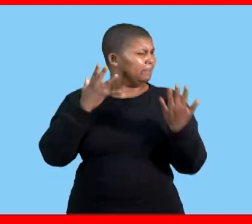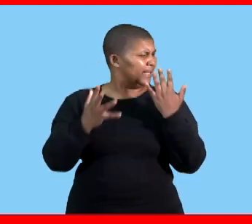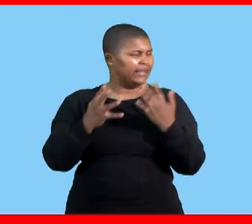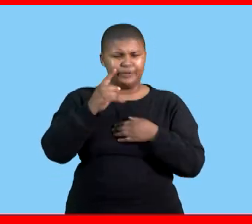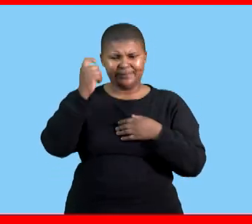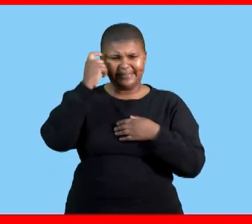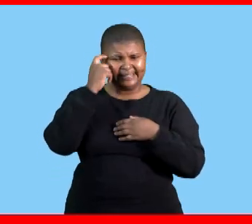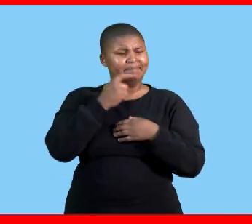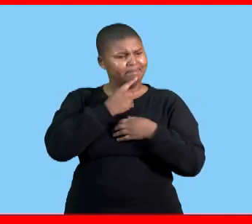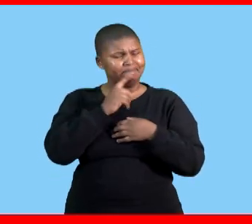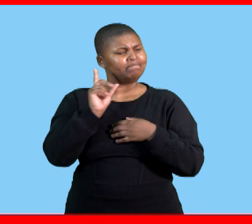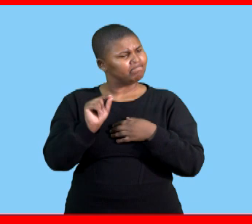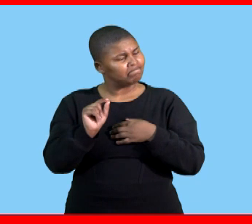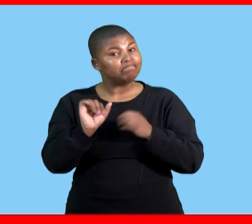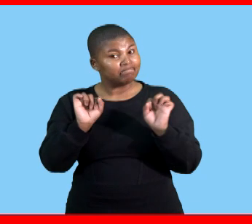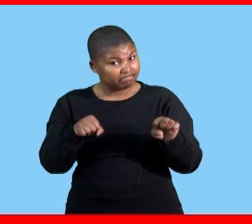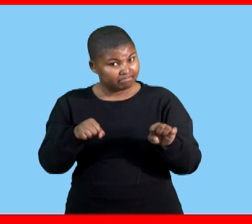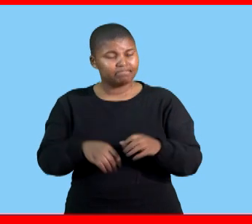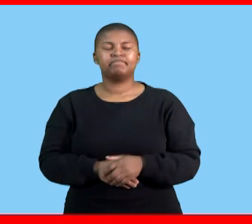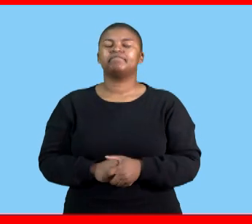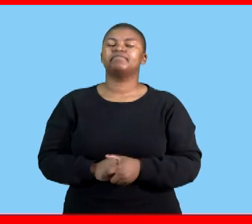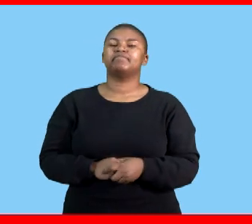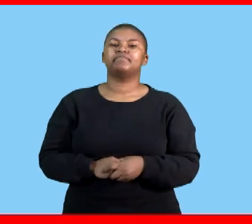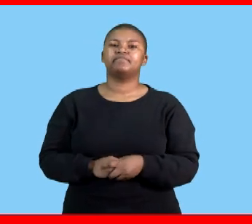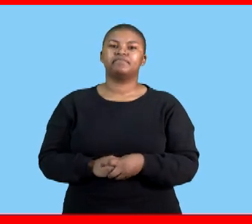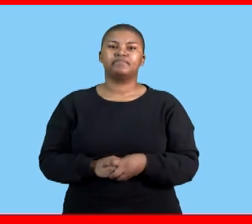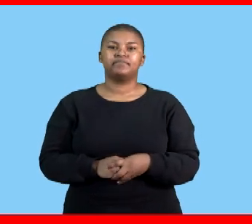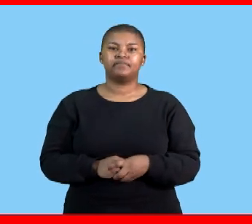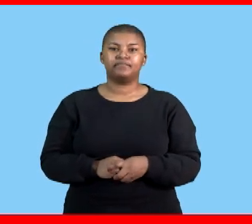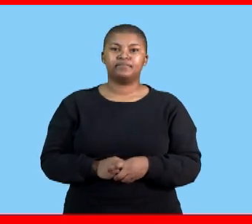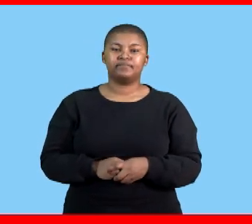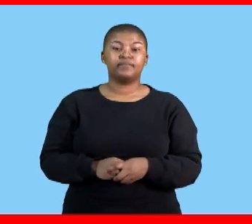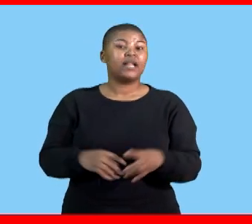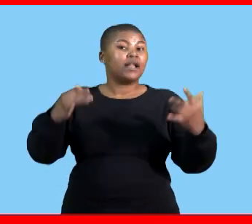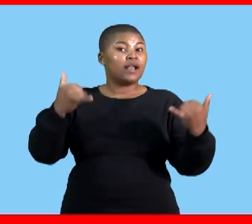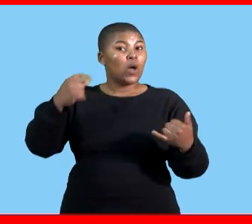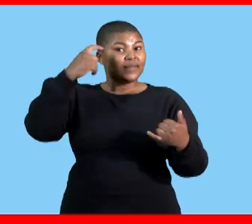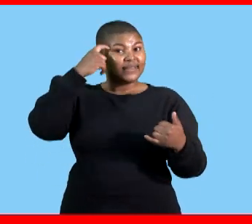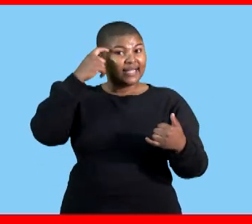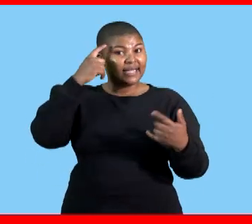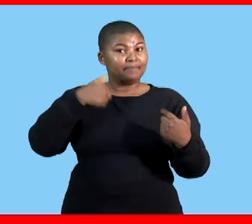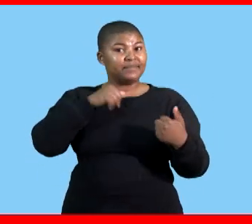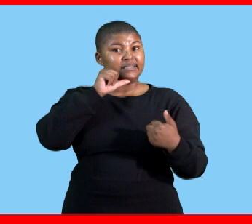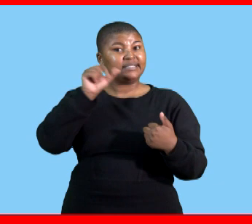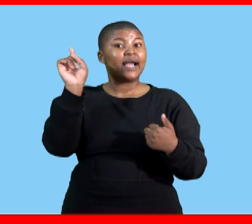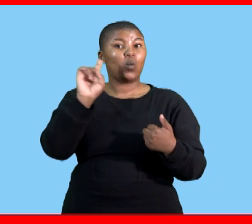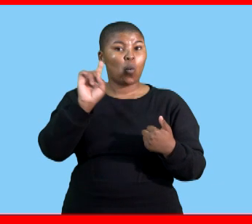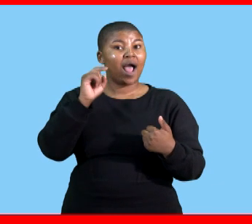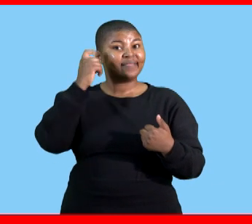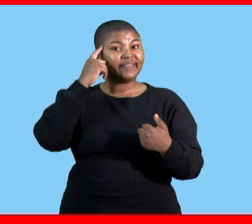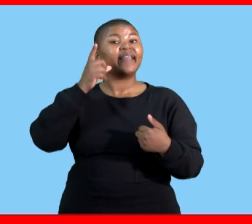very interesting. Now, I want you to carefully think about what I have said. And you must then